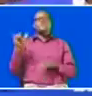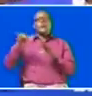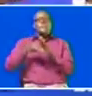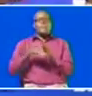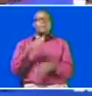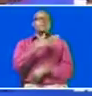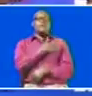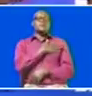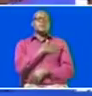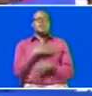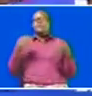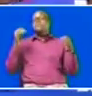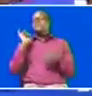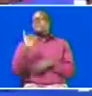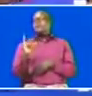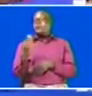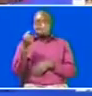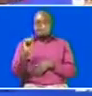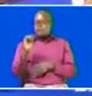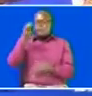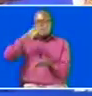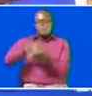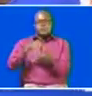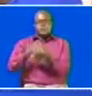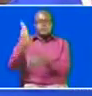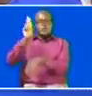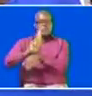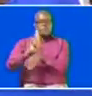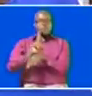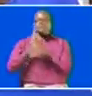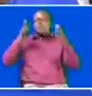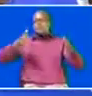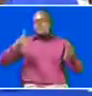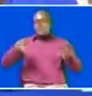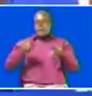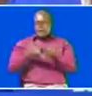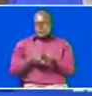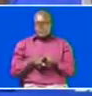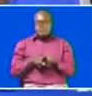stay. So the position we have taken here as NEC